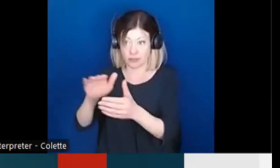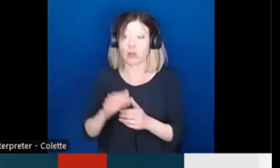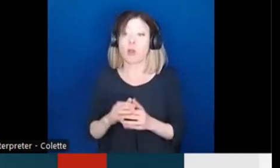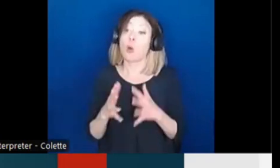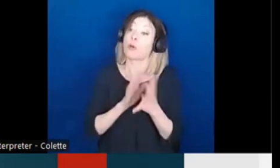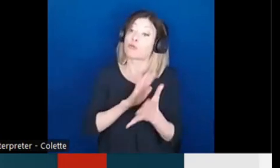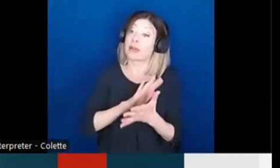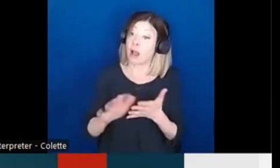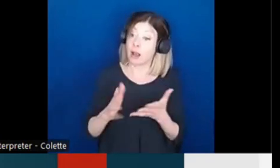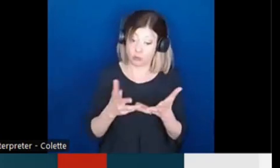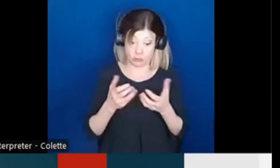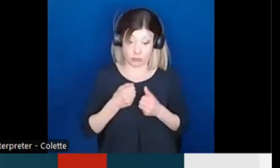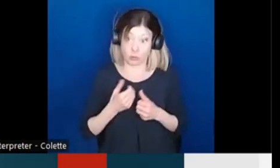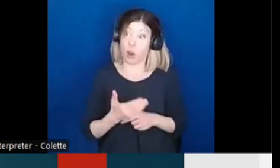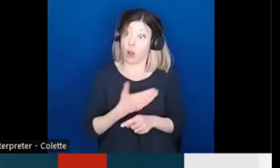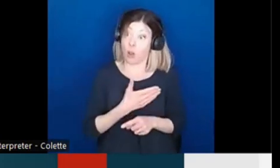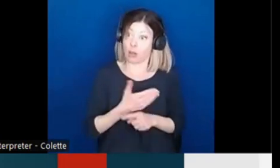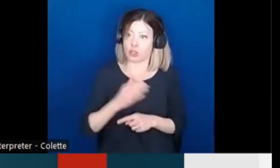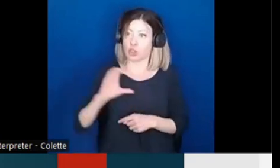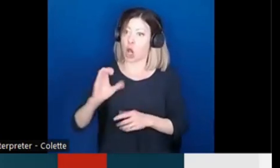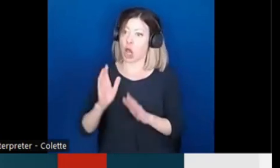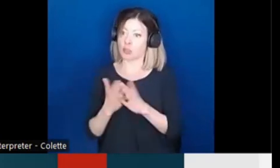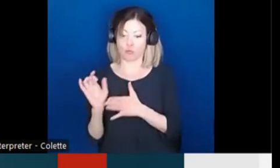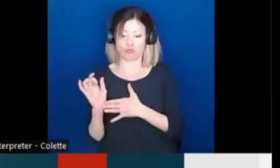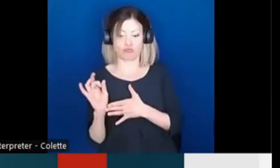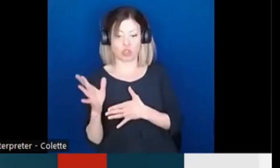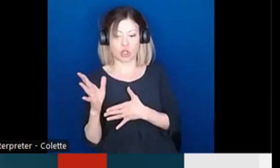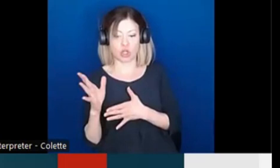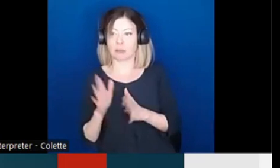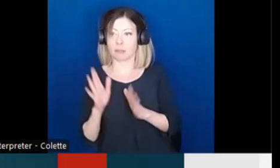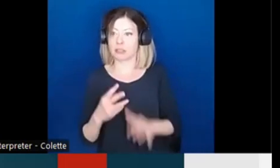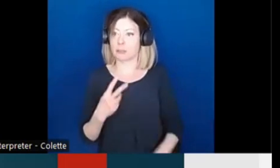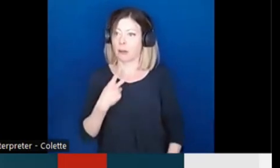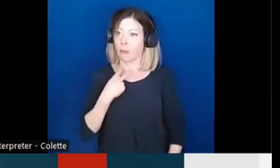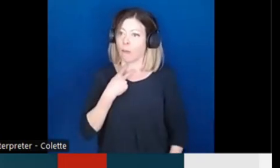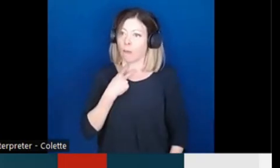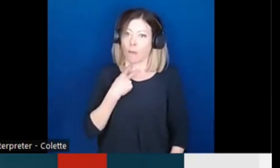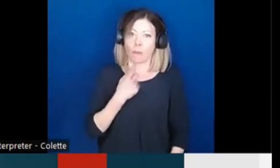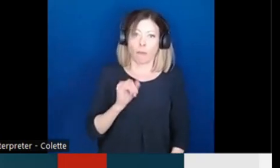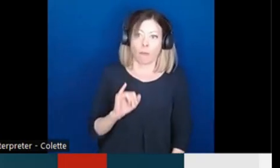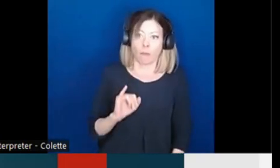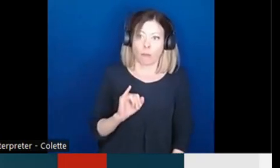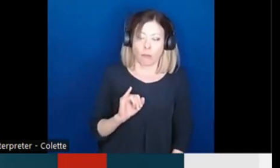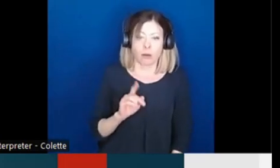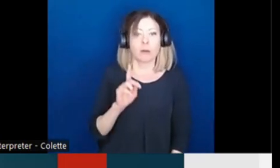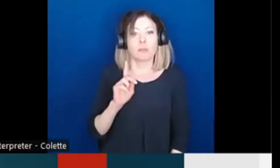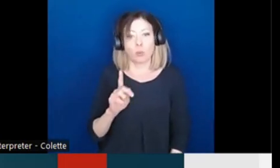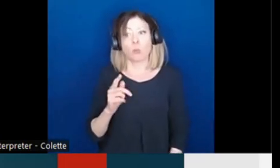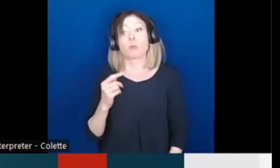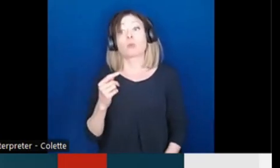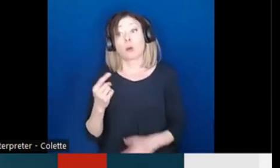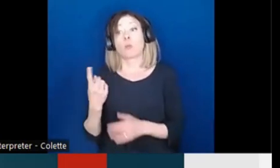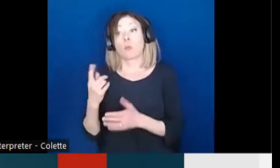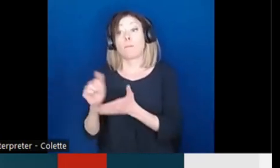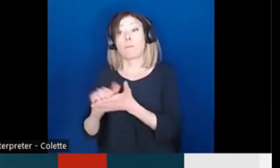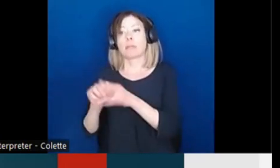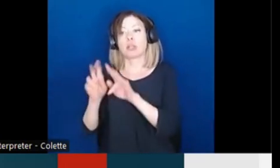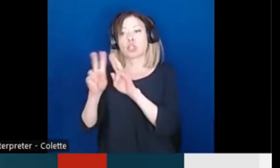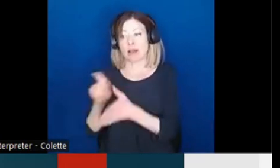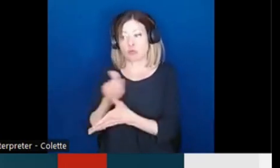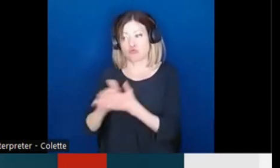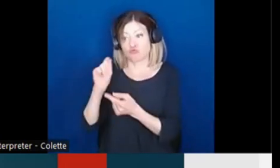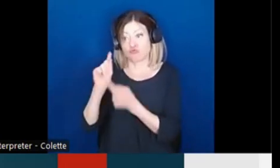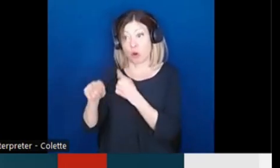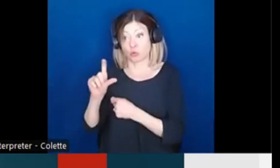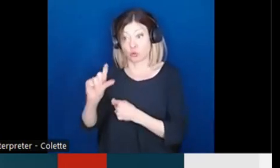book was rejected, which must have been mortifying for her. But one publisher wrote to her and said, right, we're not going to